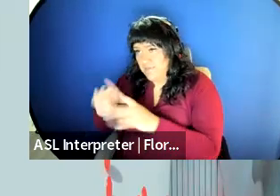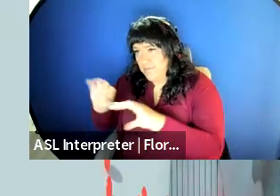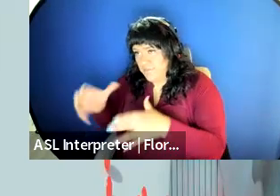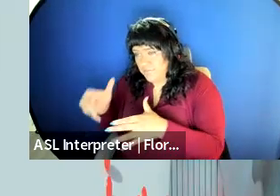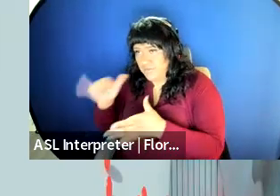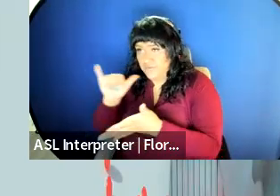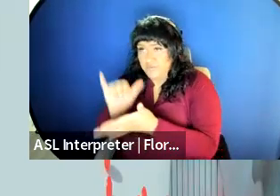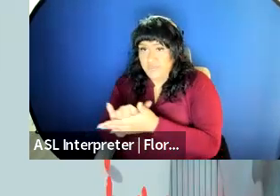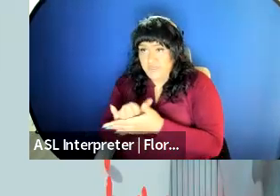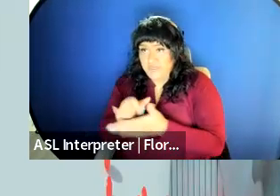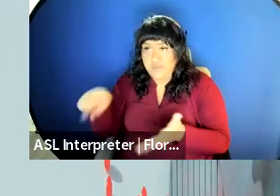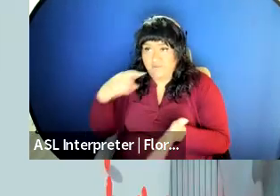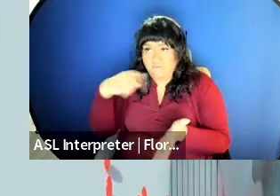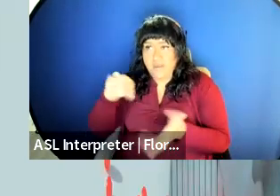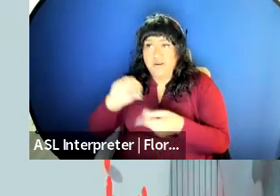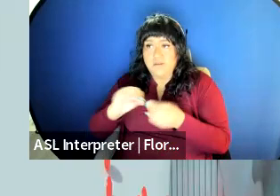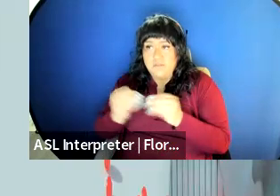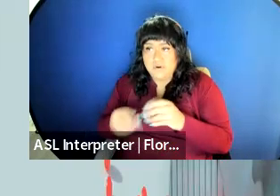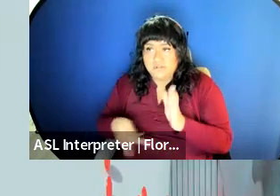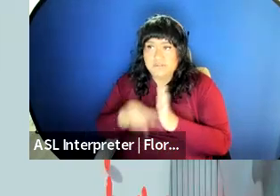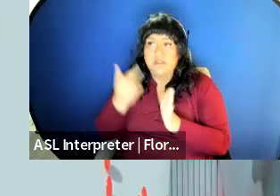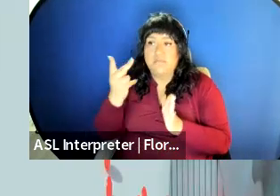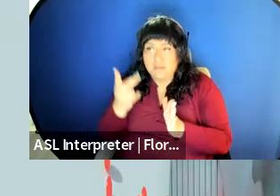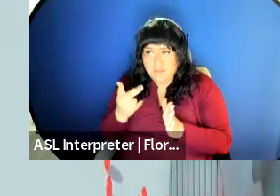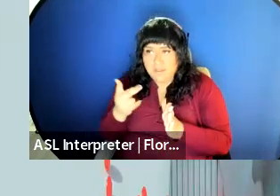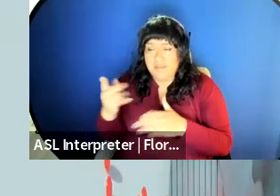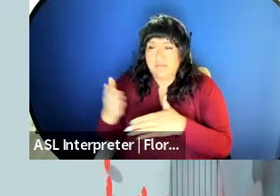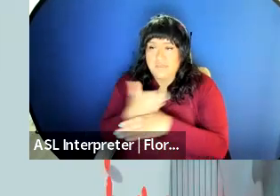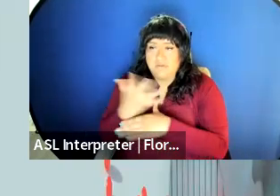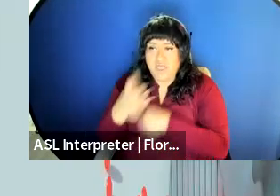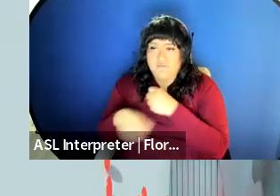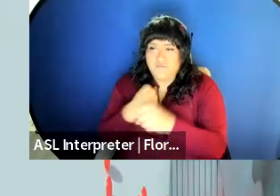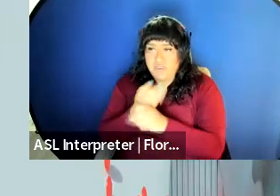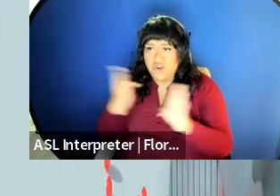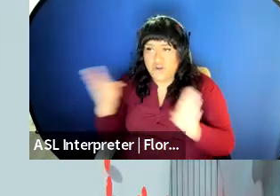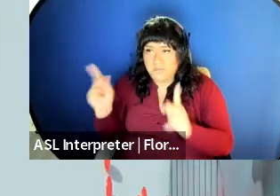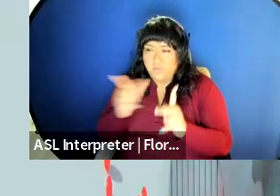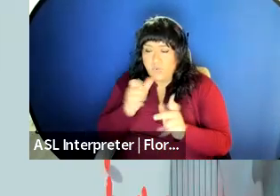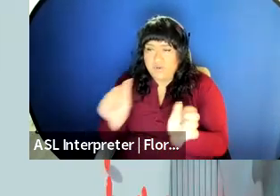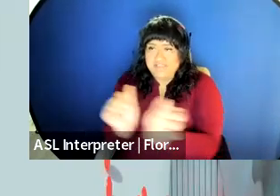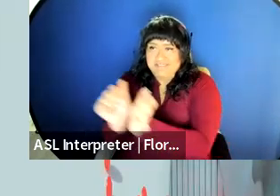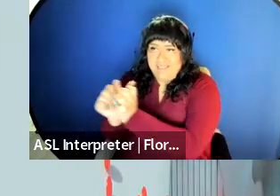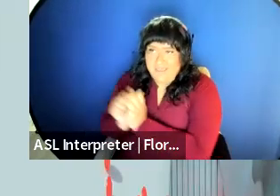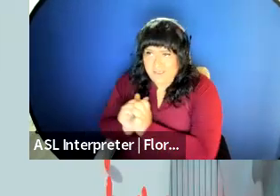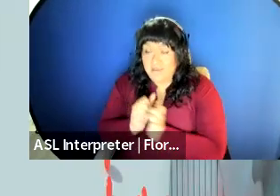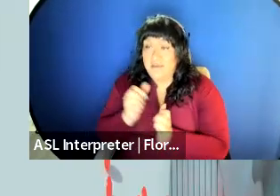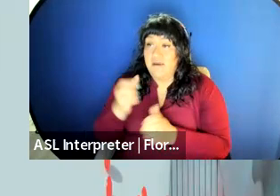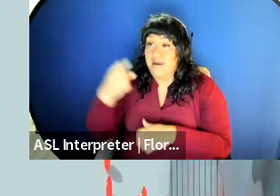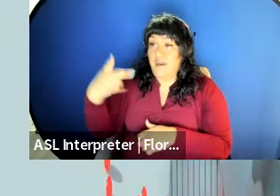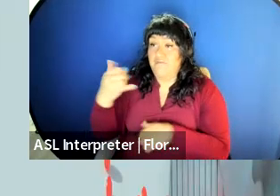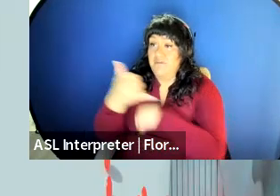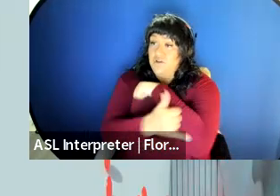periods. They found numbers doubling in the space of 5 years, the number of people being detained. So in half the country, that